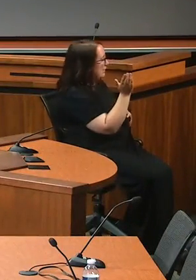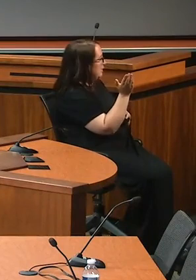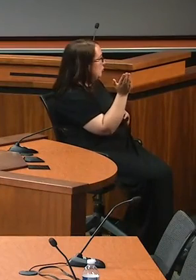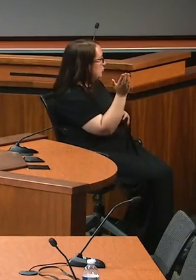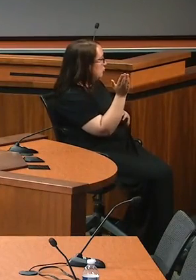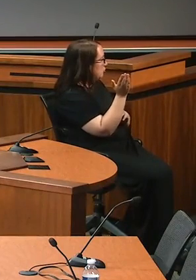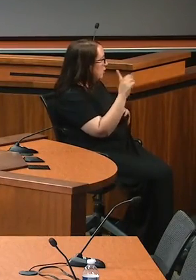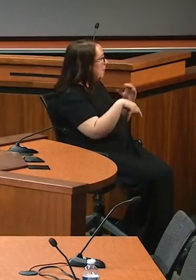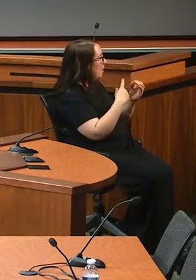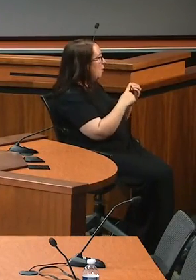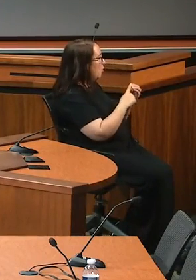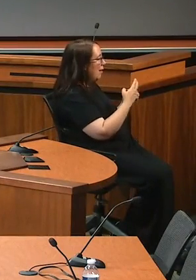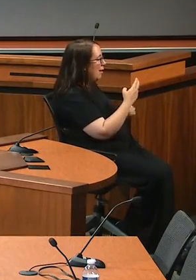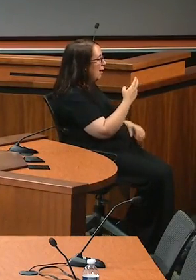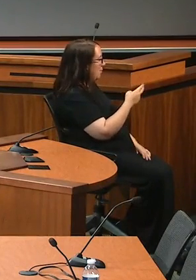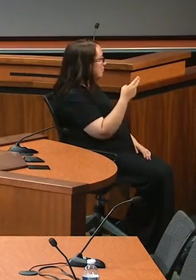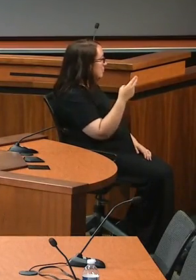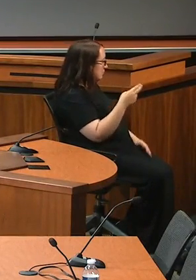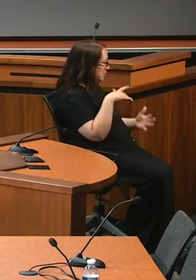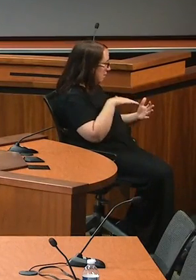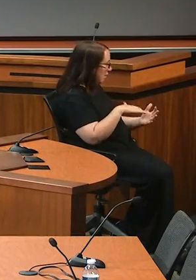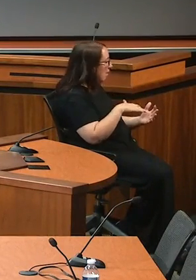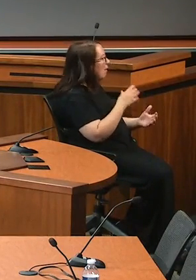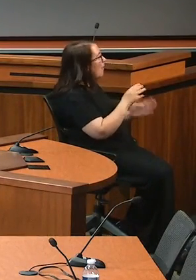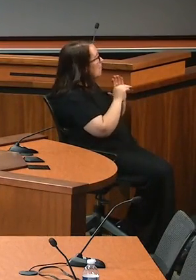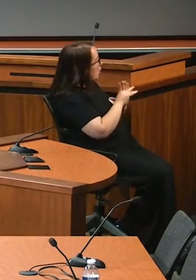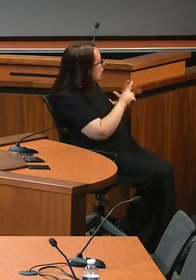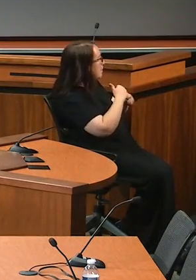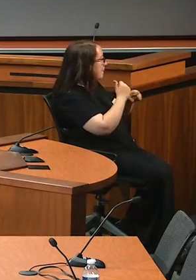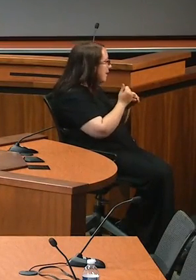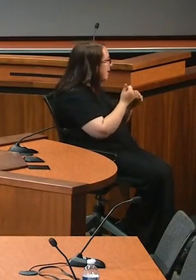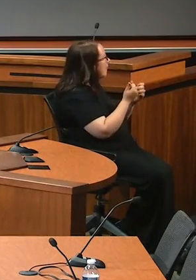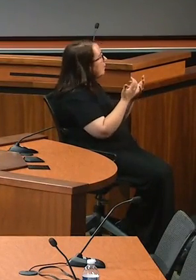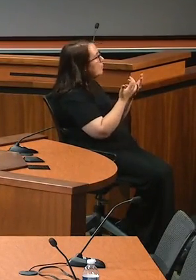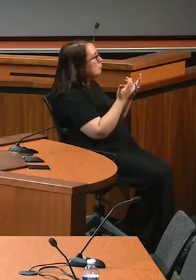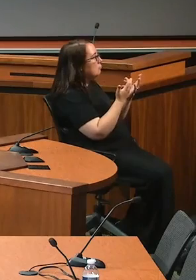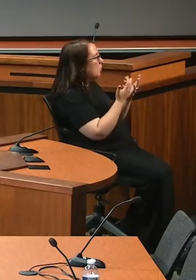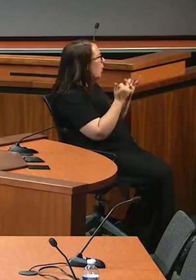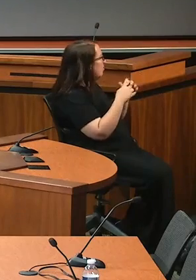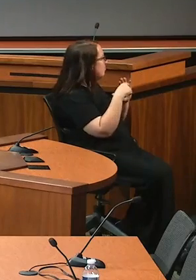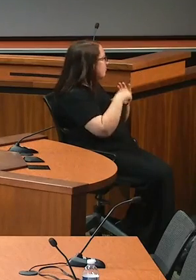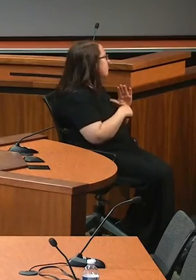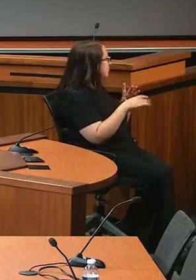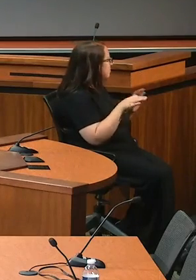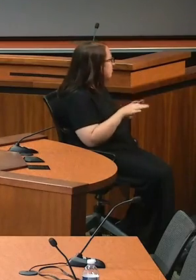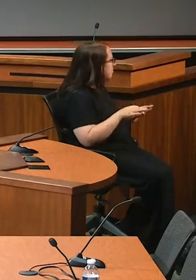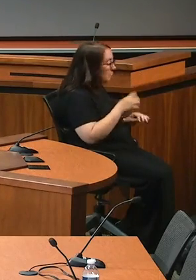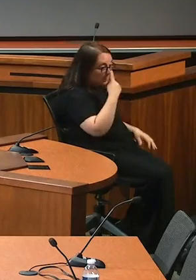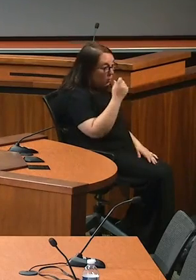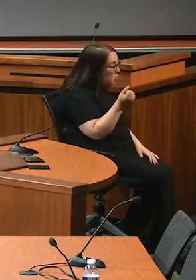on the hydrology and hydraulic study and the model that they've built and the various time scenarios and so on and so